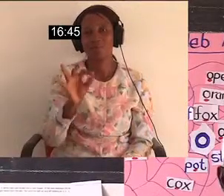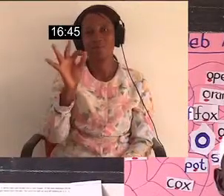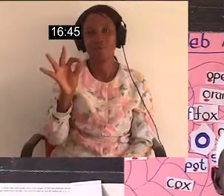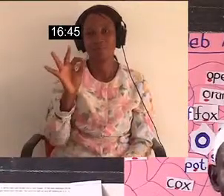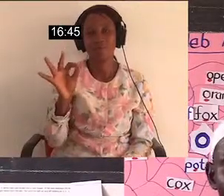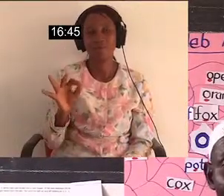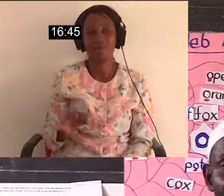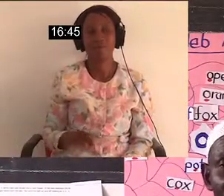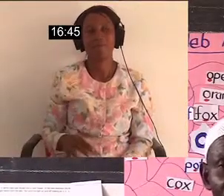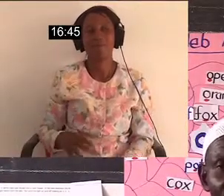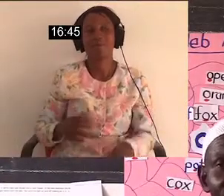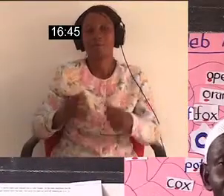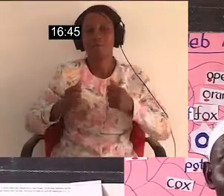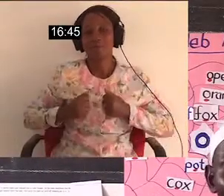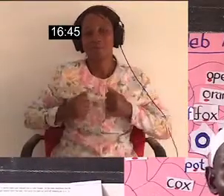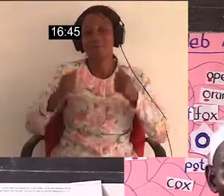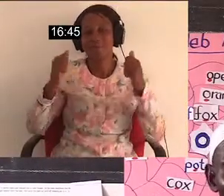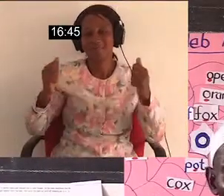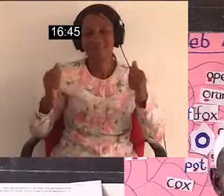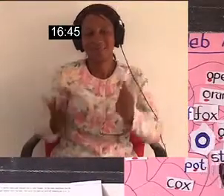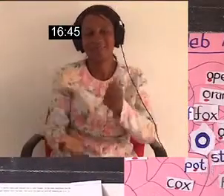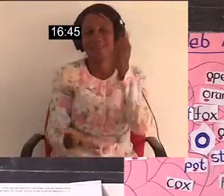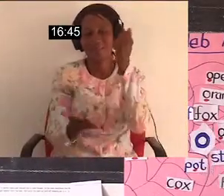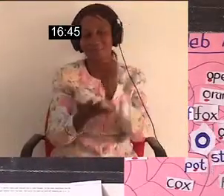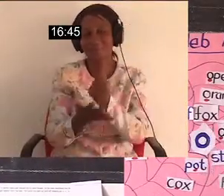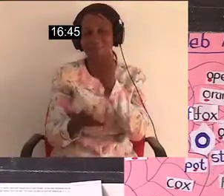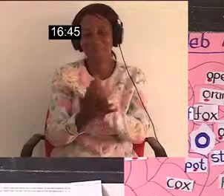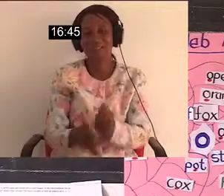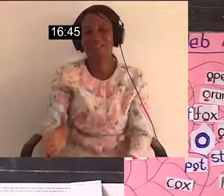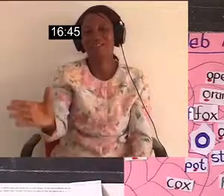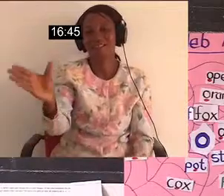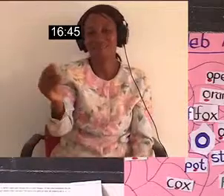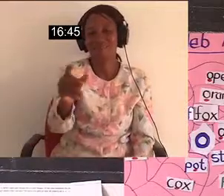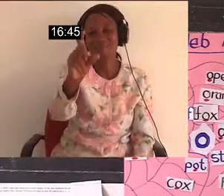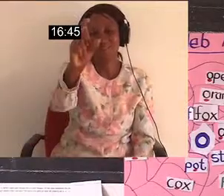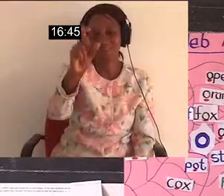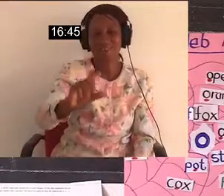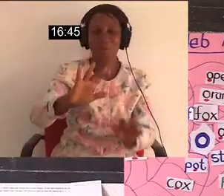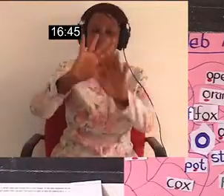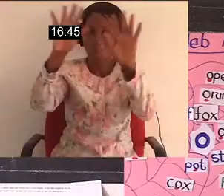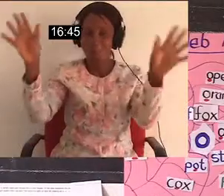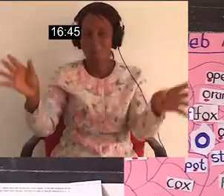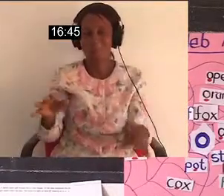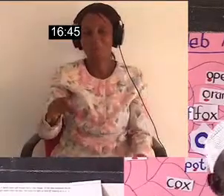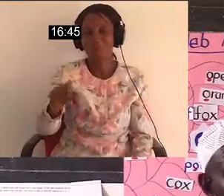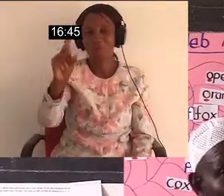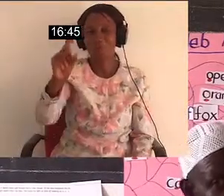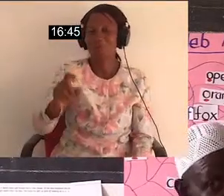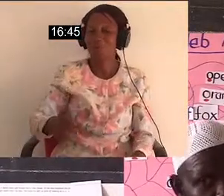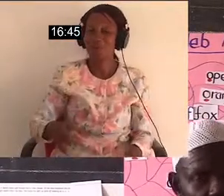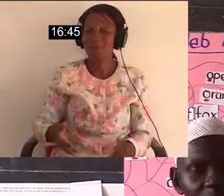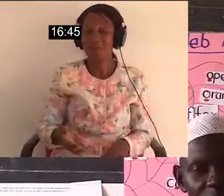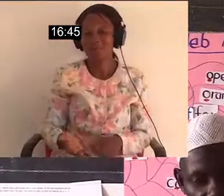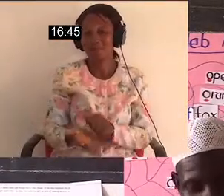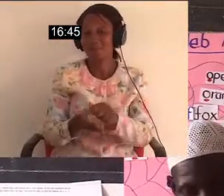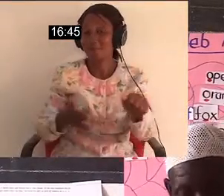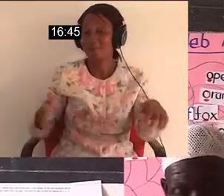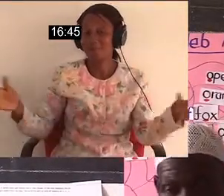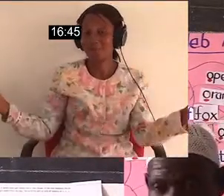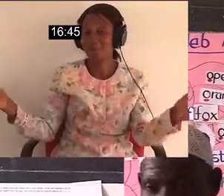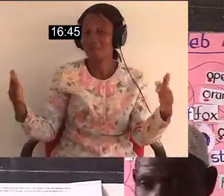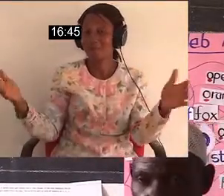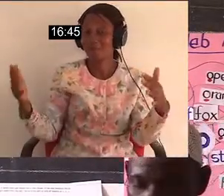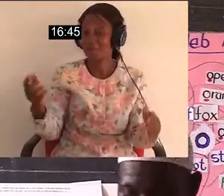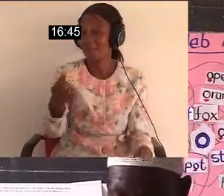a very, very healthy bank account with words. All these words cost you a lot of money.